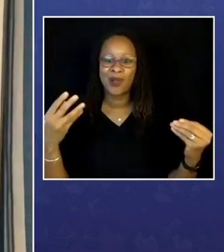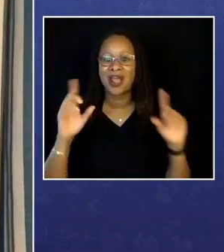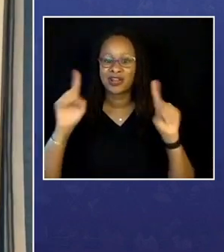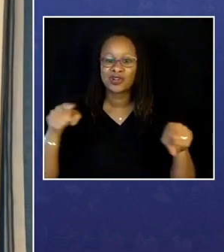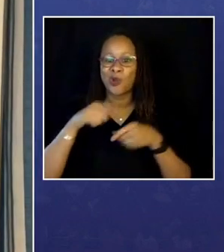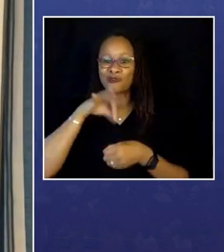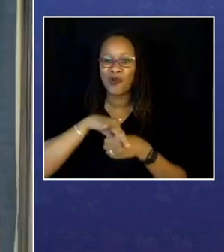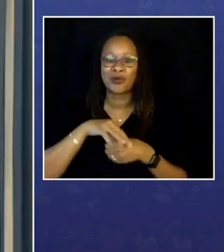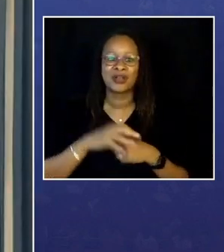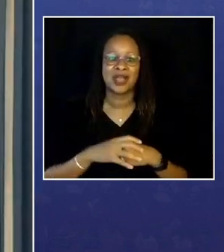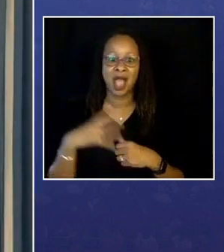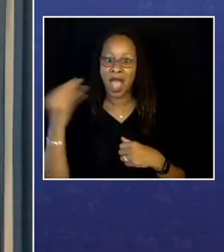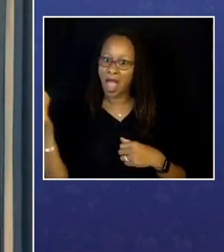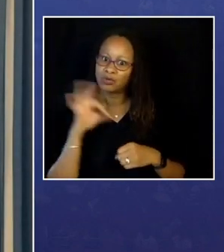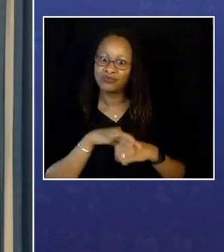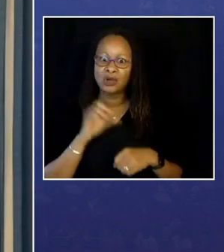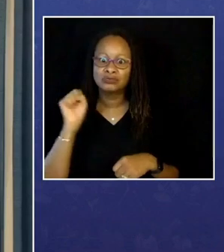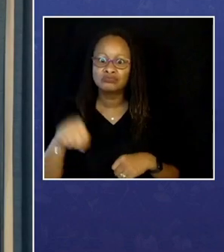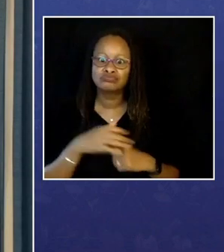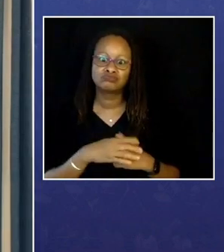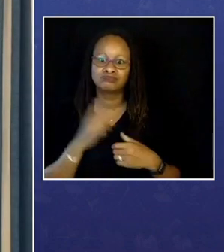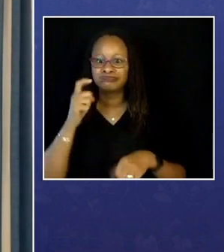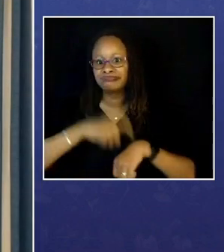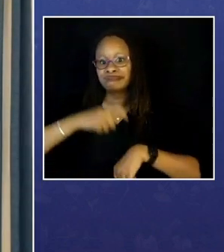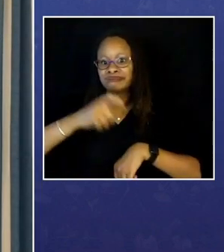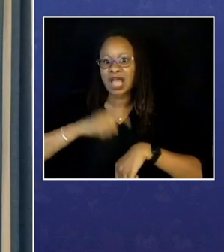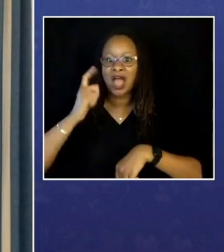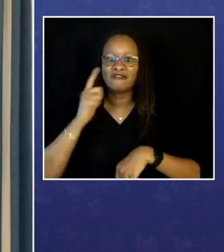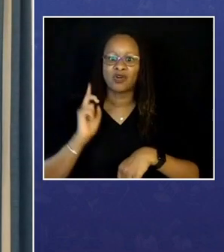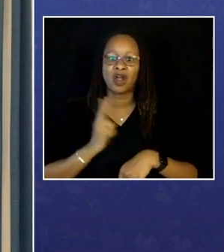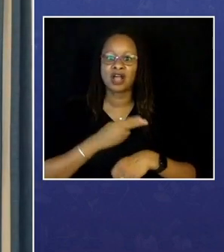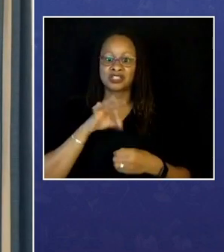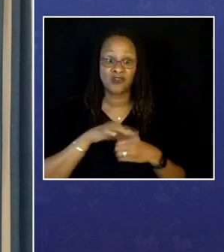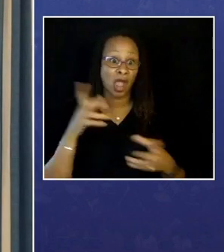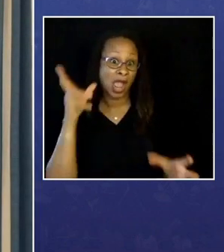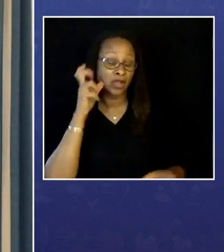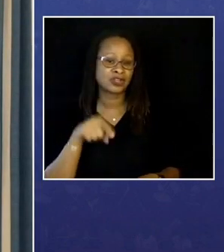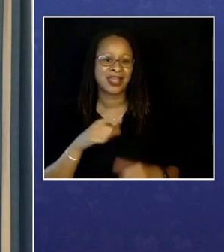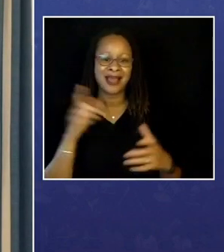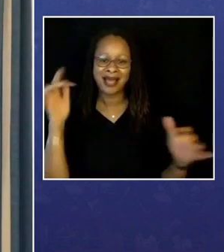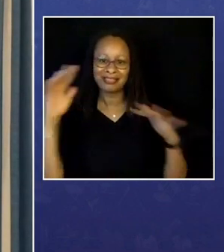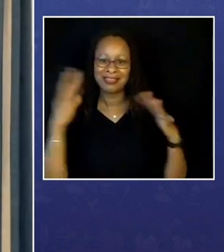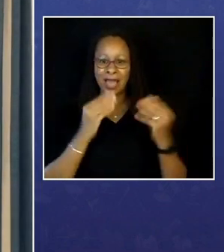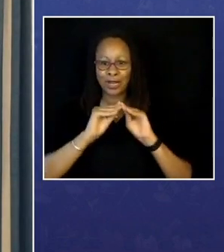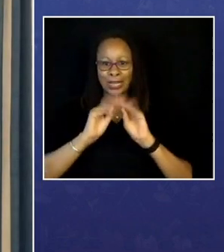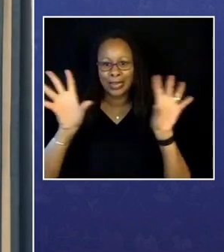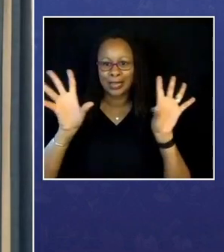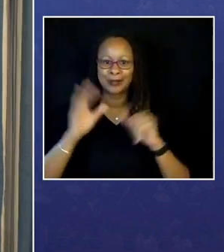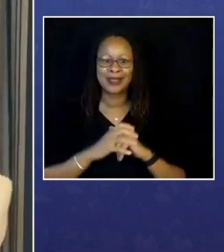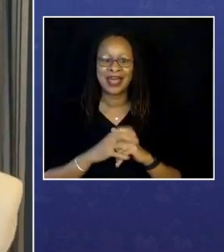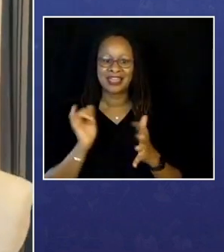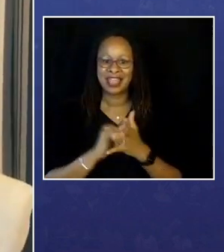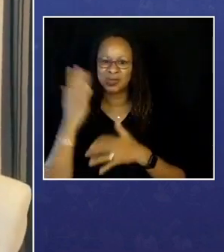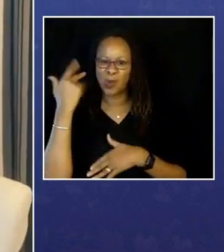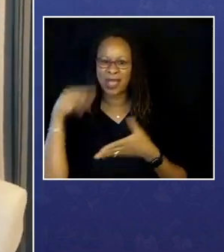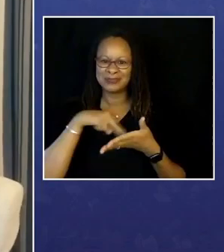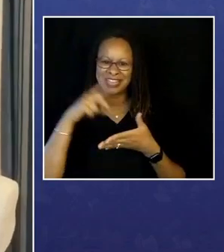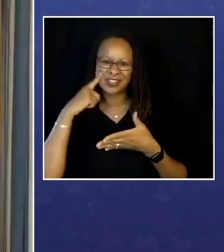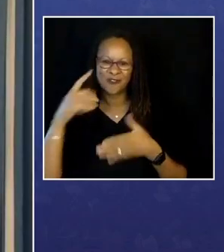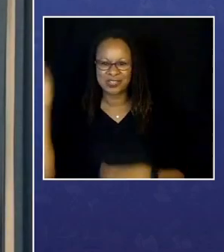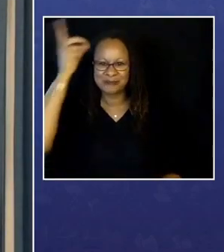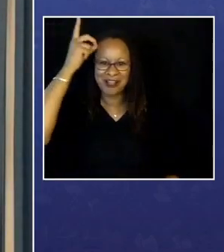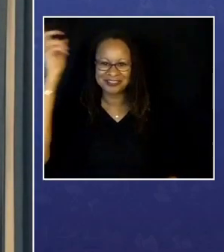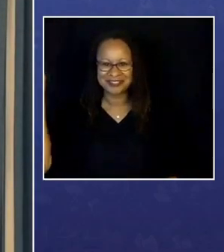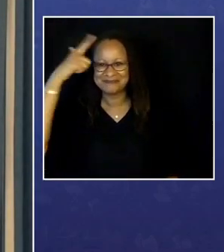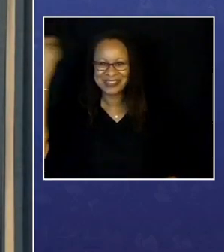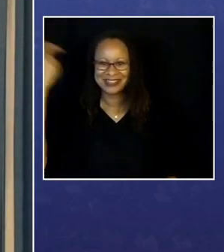and go vote. Get out and vote. All right, it's time for us to vote. Can I hear you? loud and clear, all right? That's why I'm dancing for